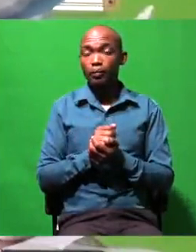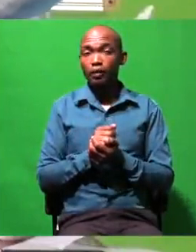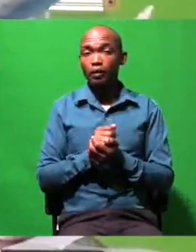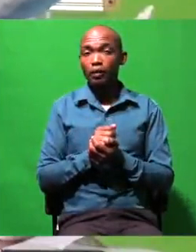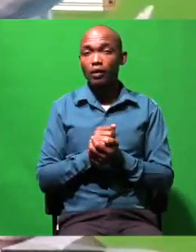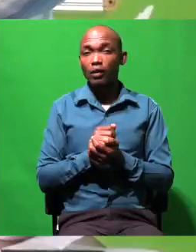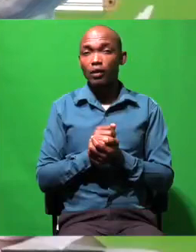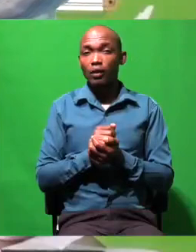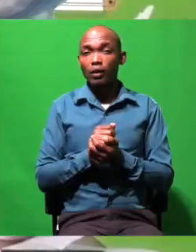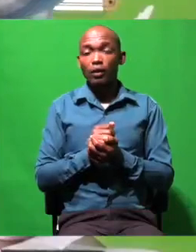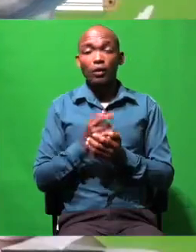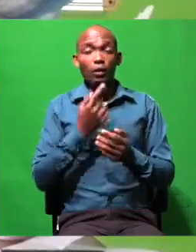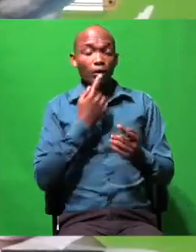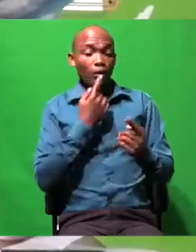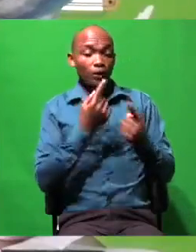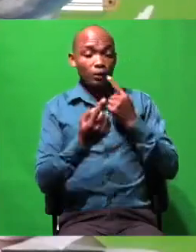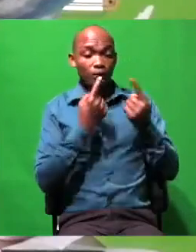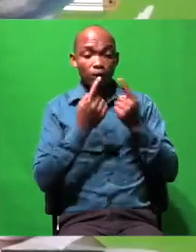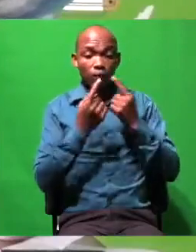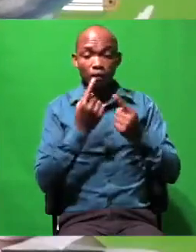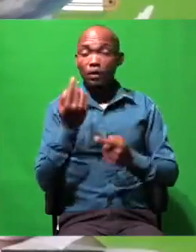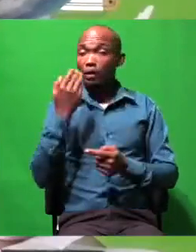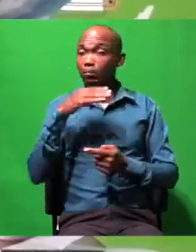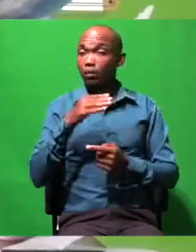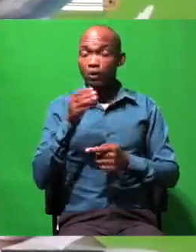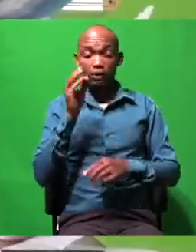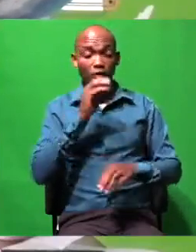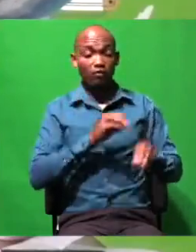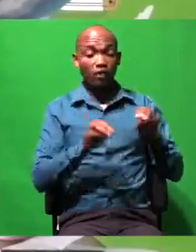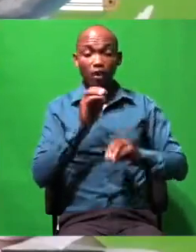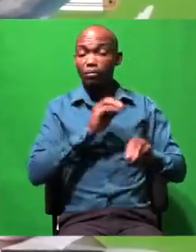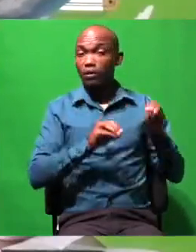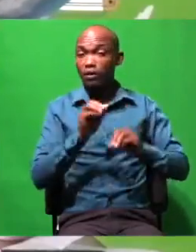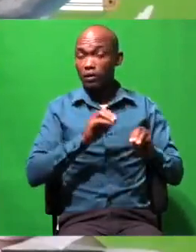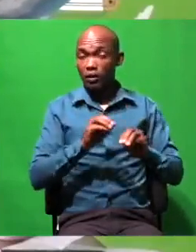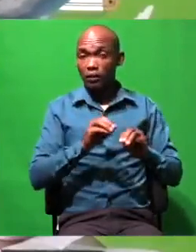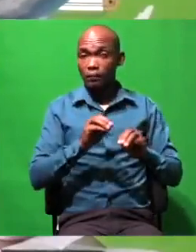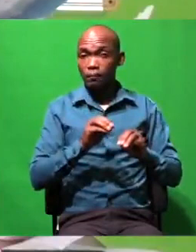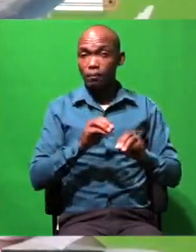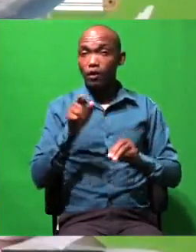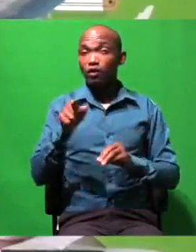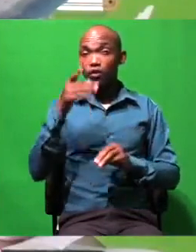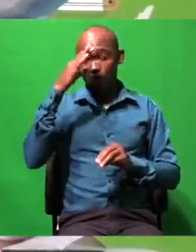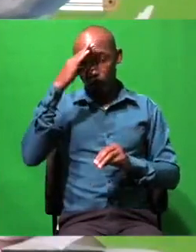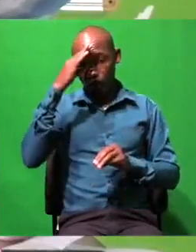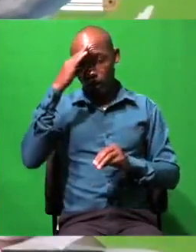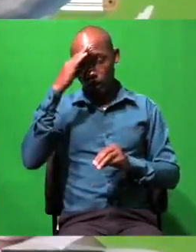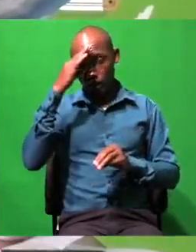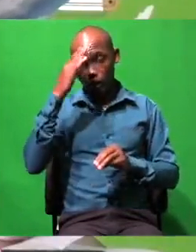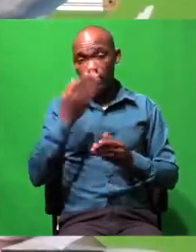So we are talking about importance of chemistry. So do you think